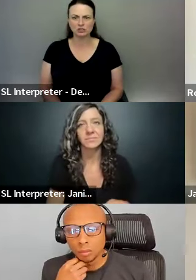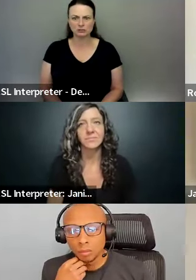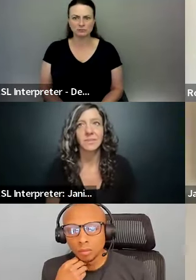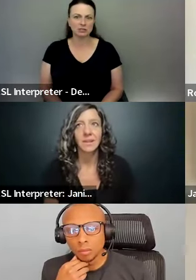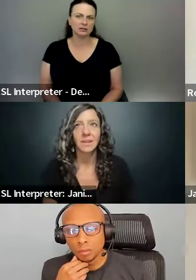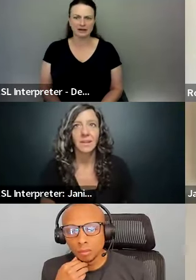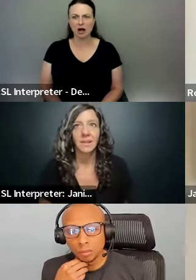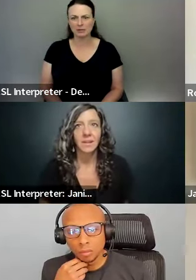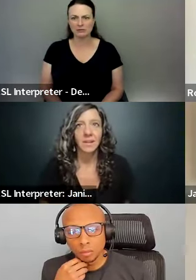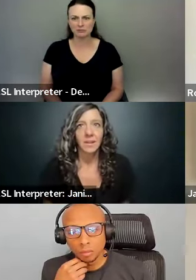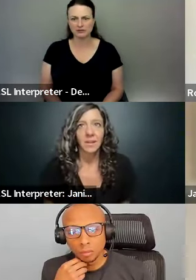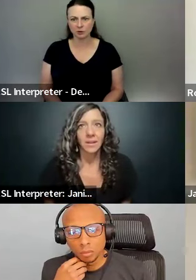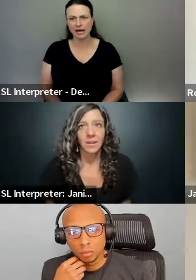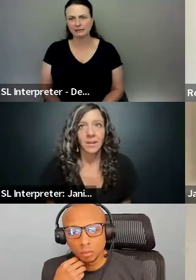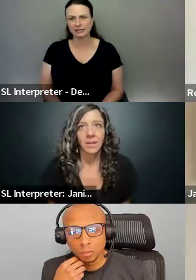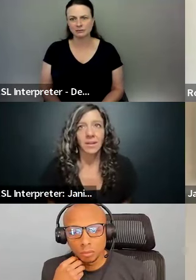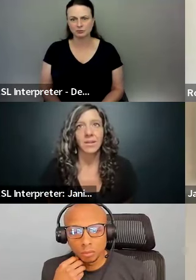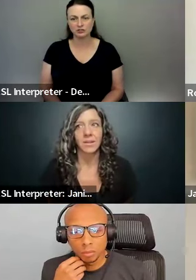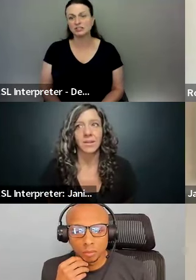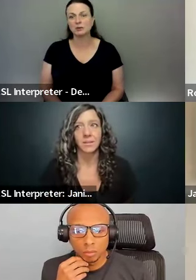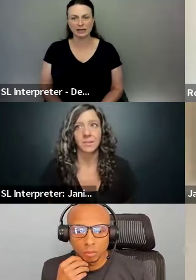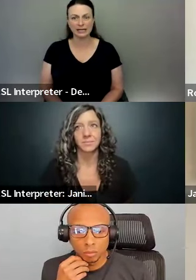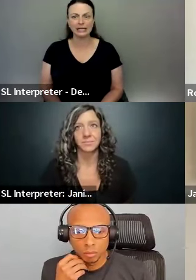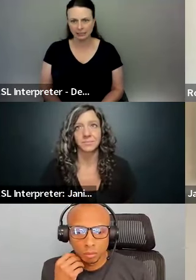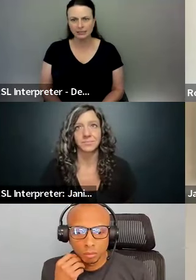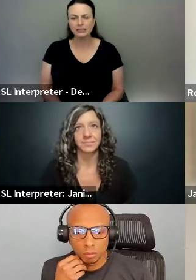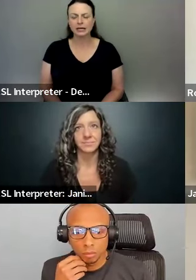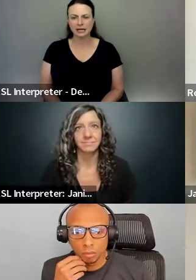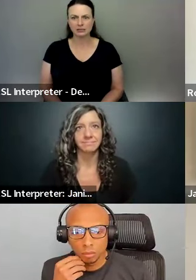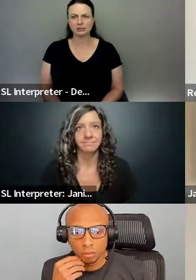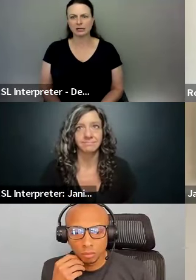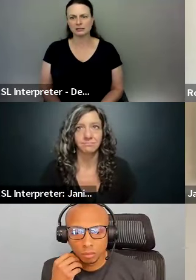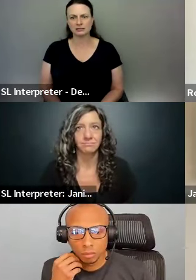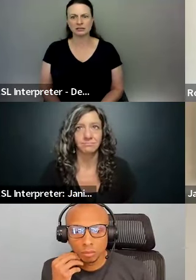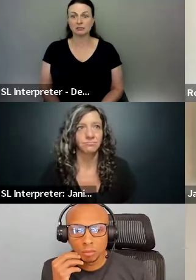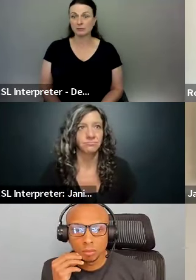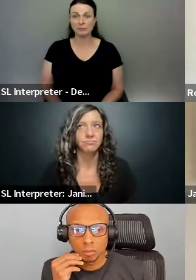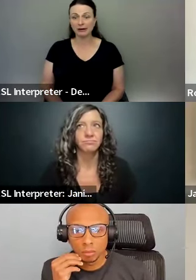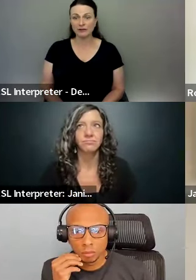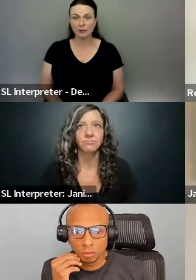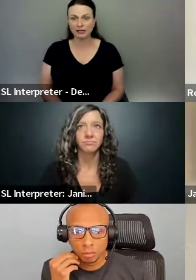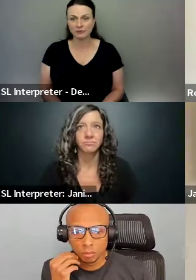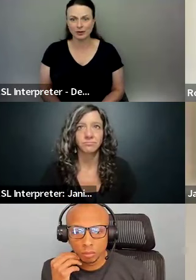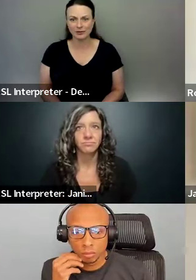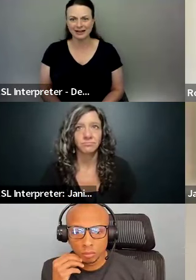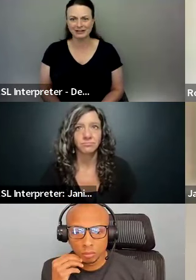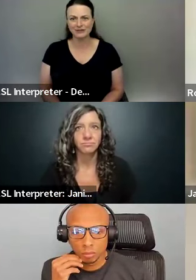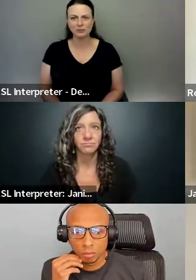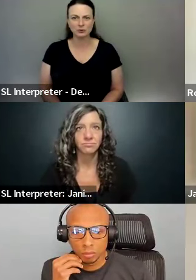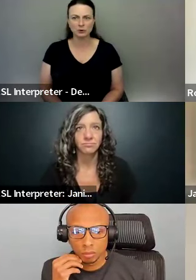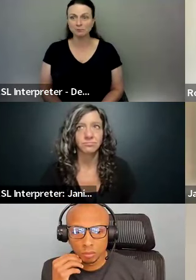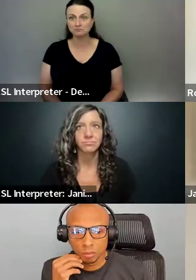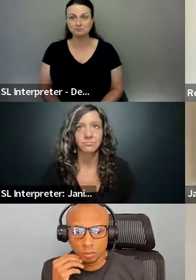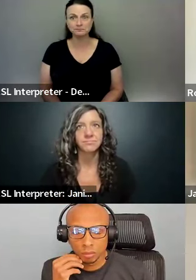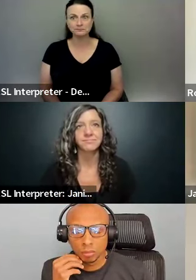You know, just kind of copy the format and see what we need, and it'll be better for everybody if we all kind of